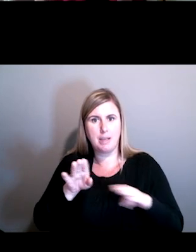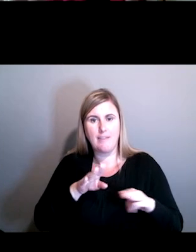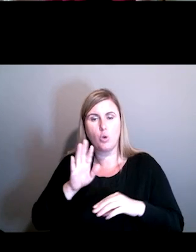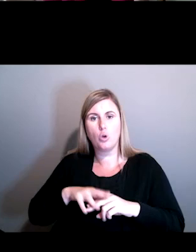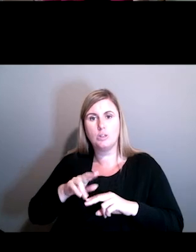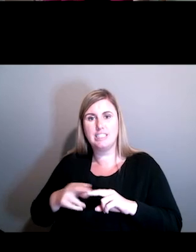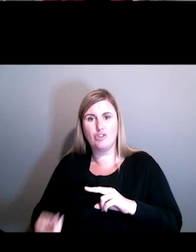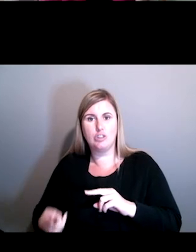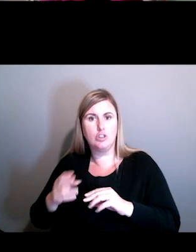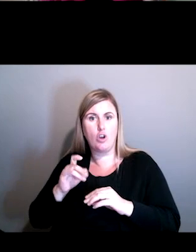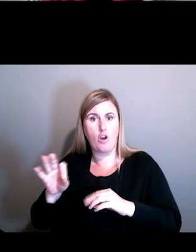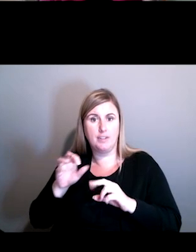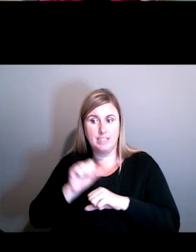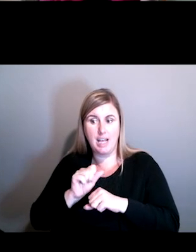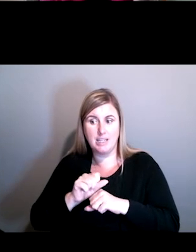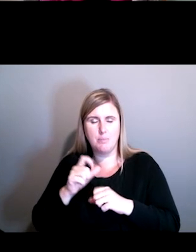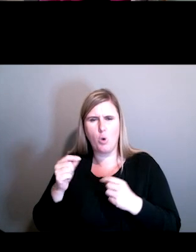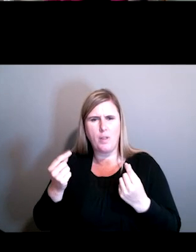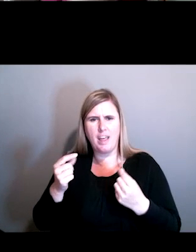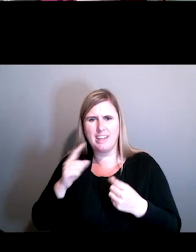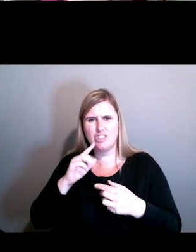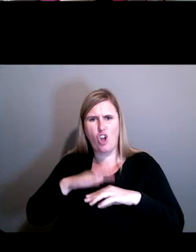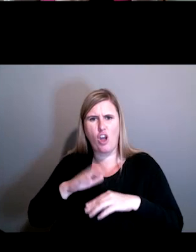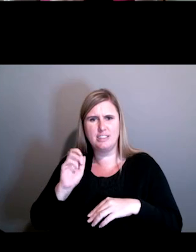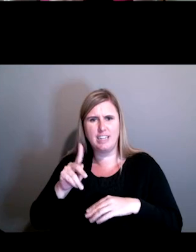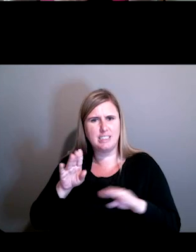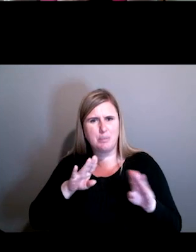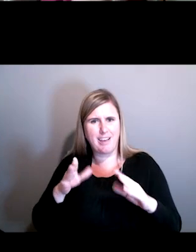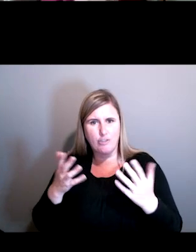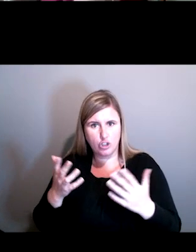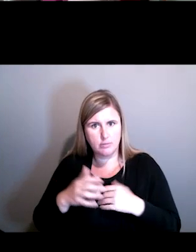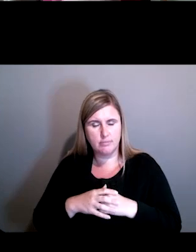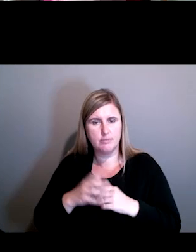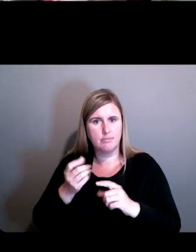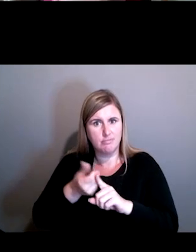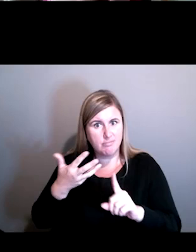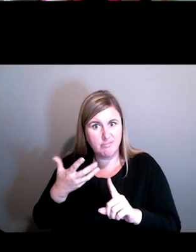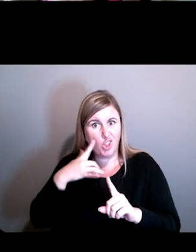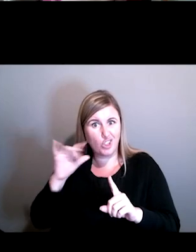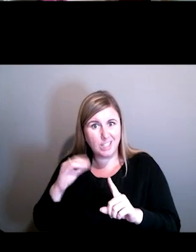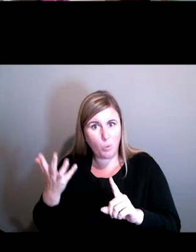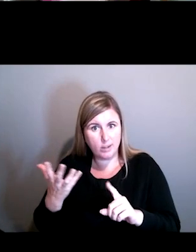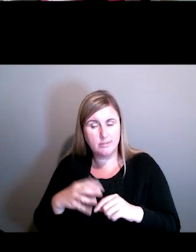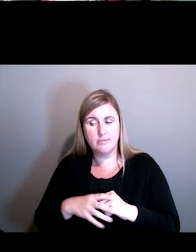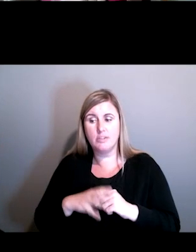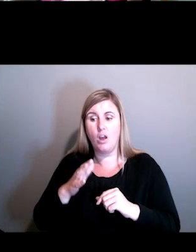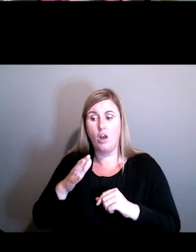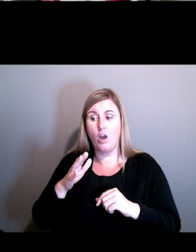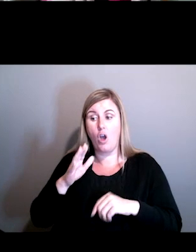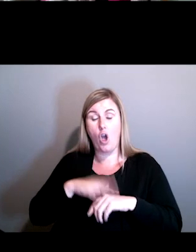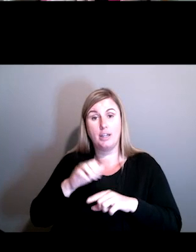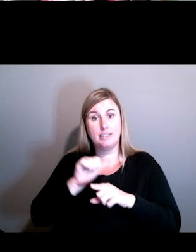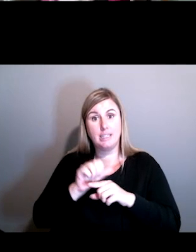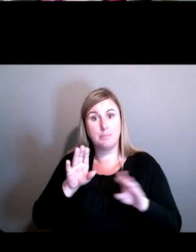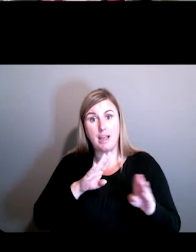But what the heck is on-task behavior? And what does it look like? Our on-task behavior in gym class